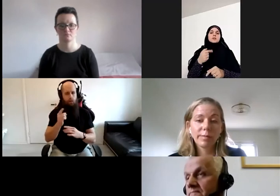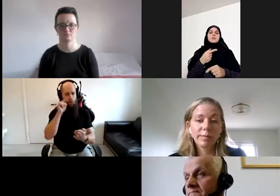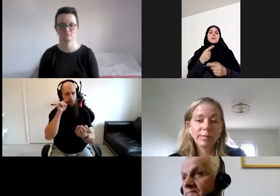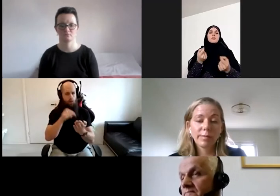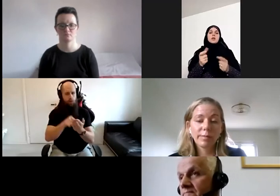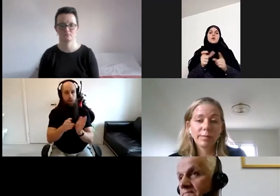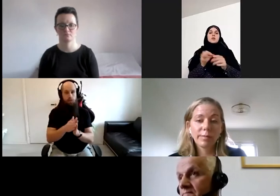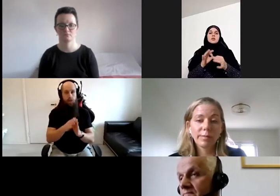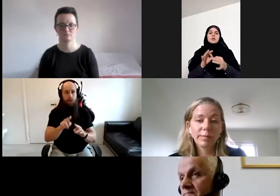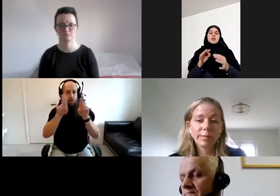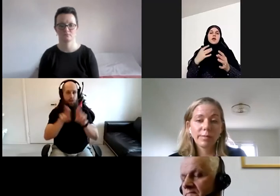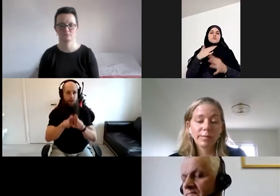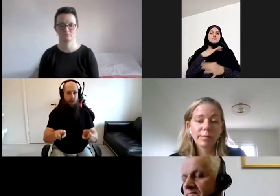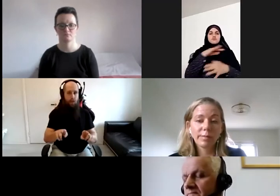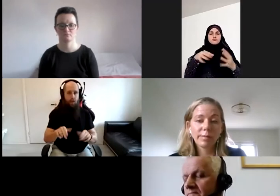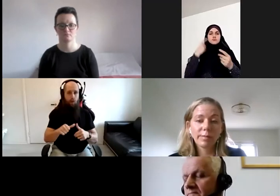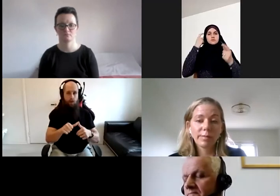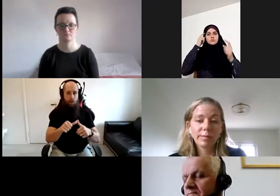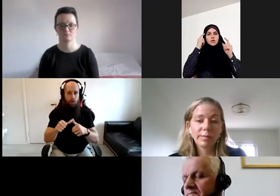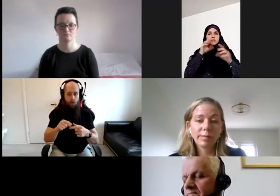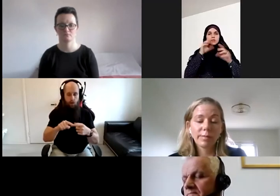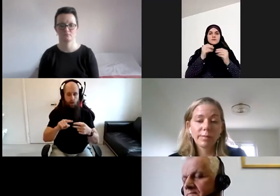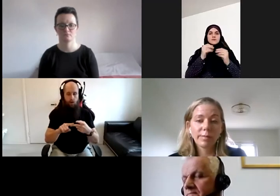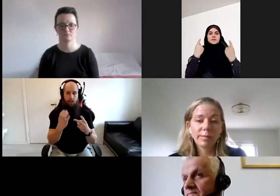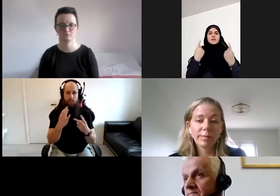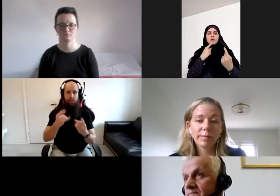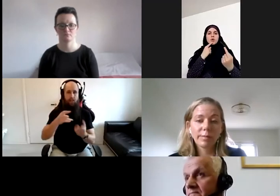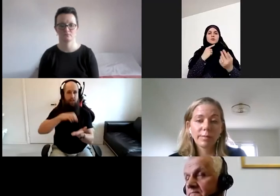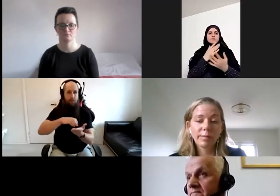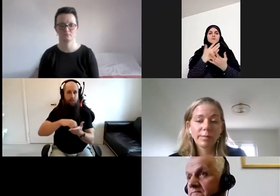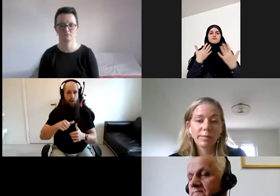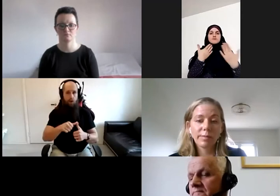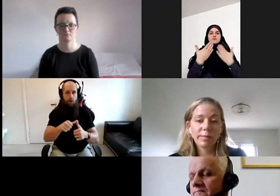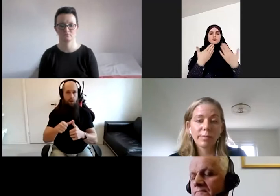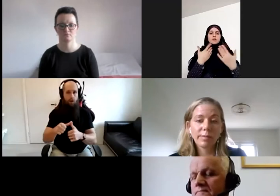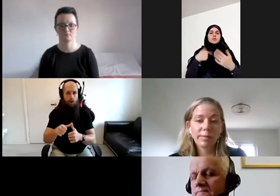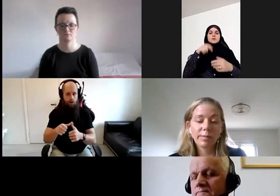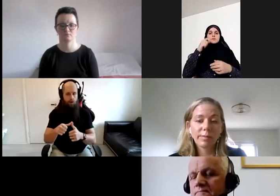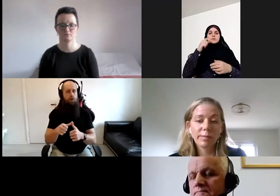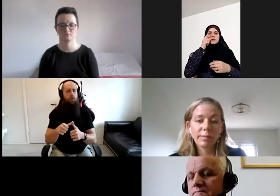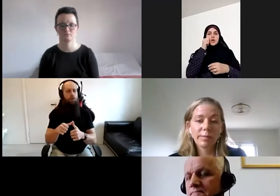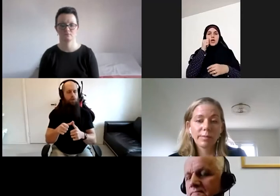international organizations and civil society organizations. So it was very, very